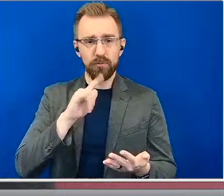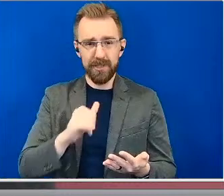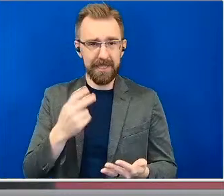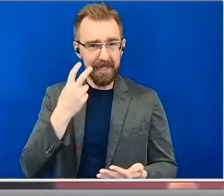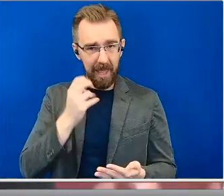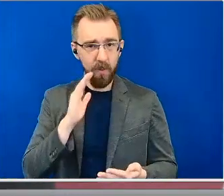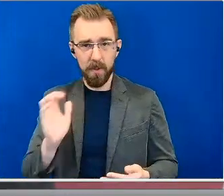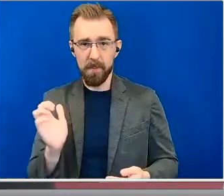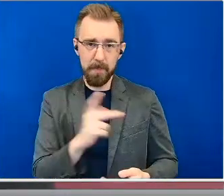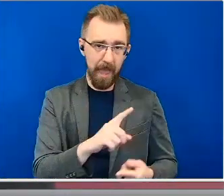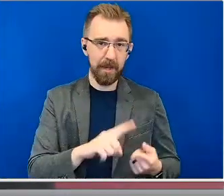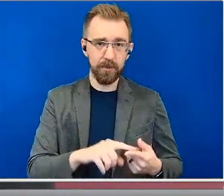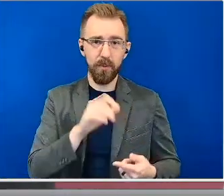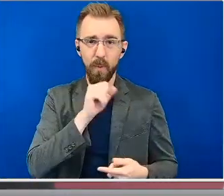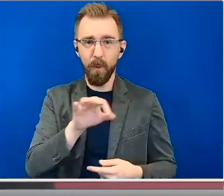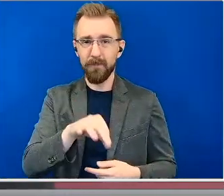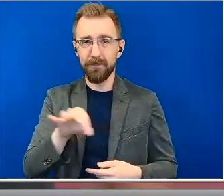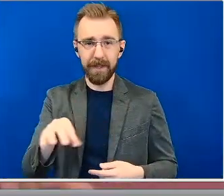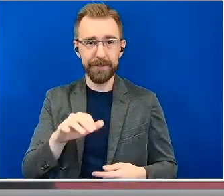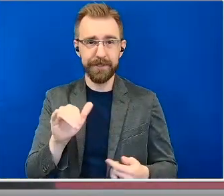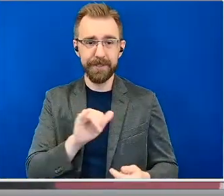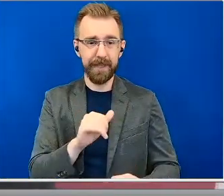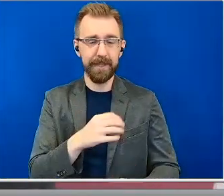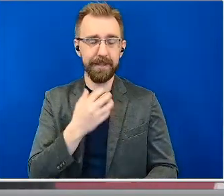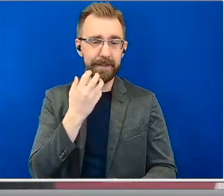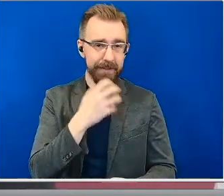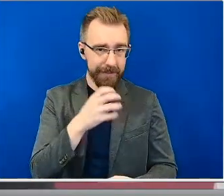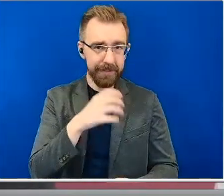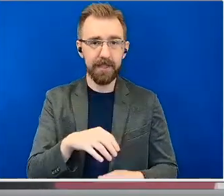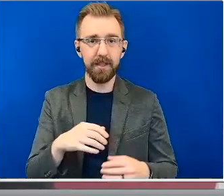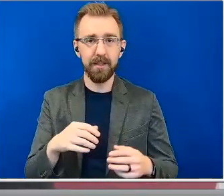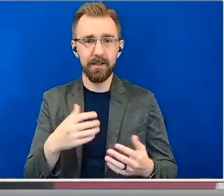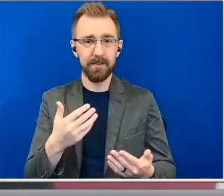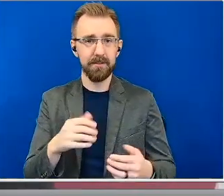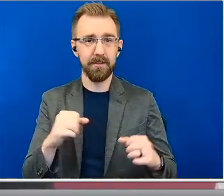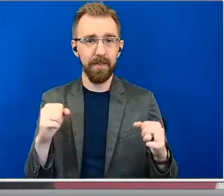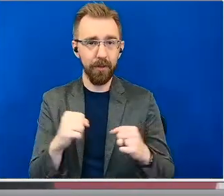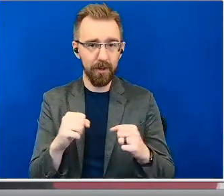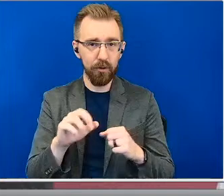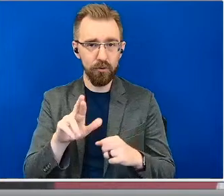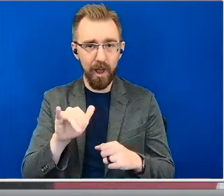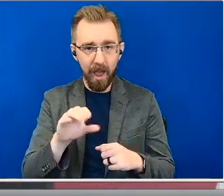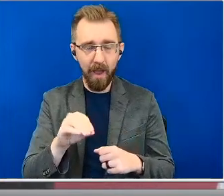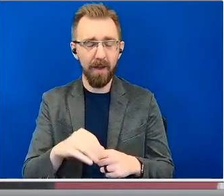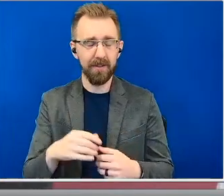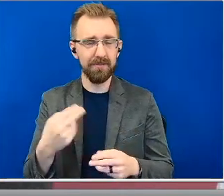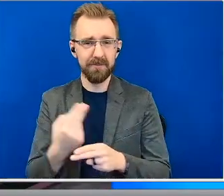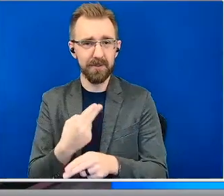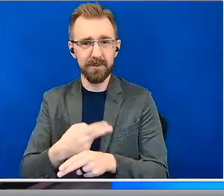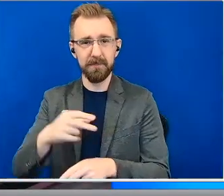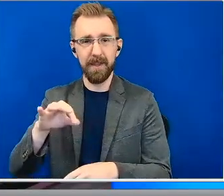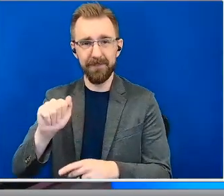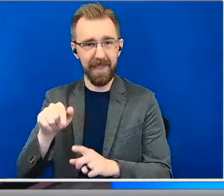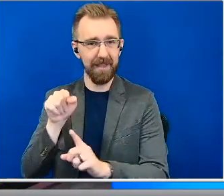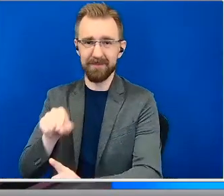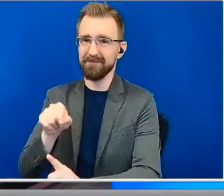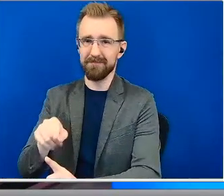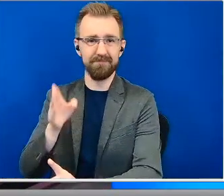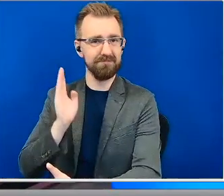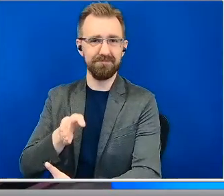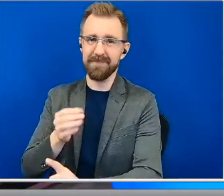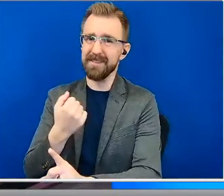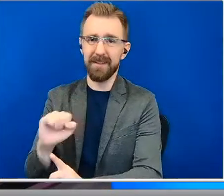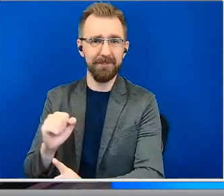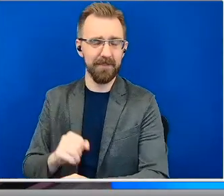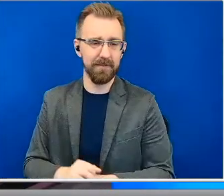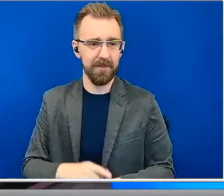doing this particular type of ablation without using the pulse field ablation. Daryle, you were a trailblazer. You were